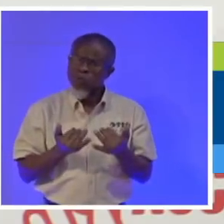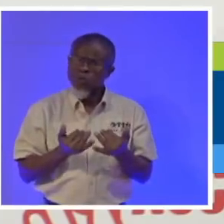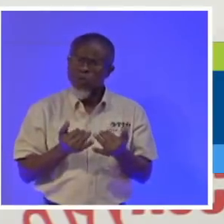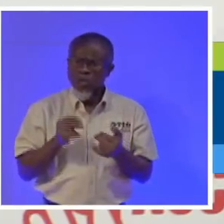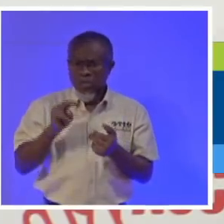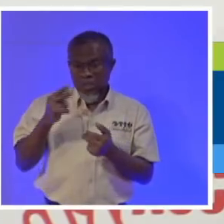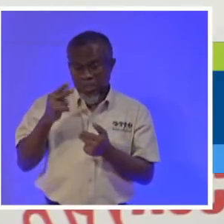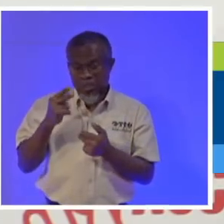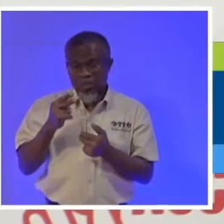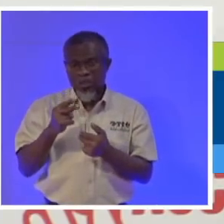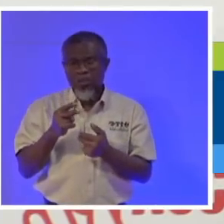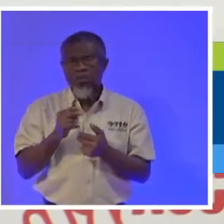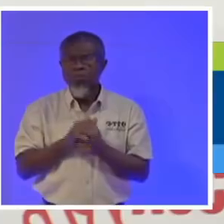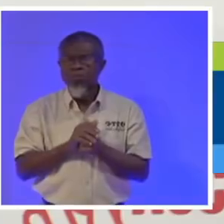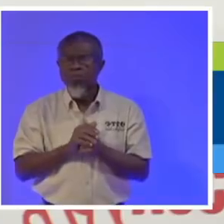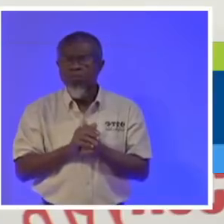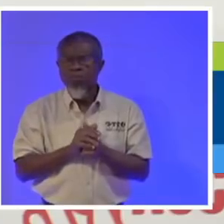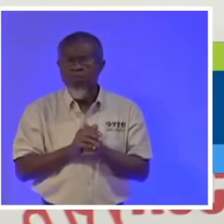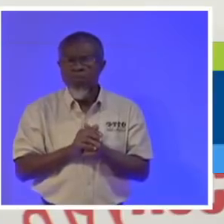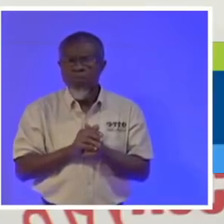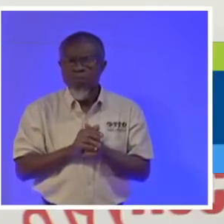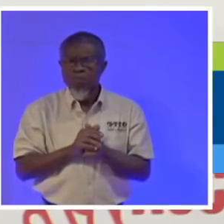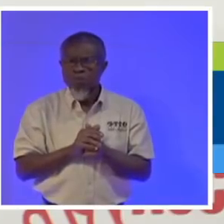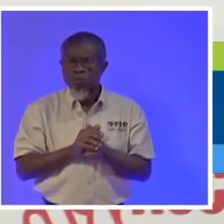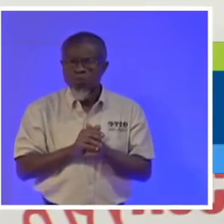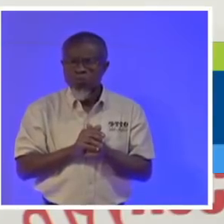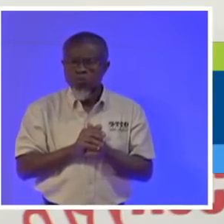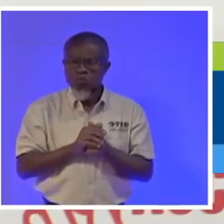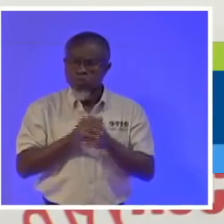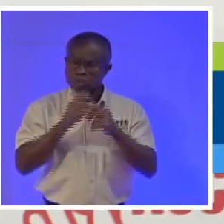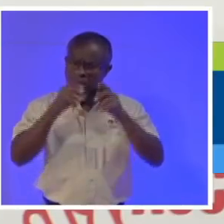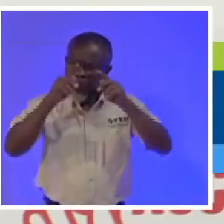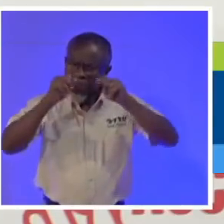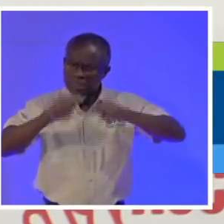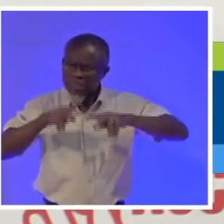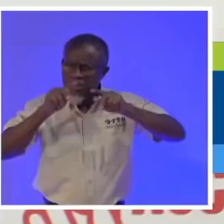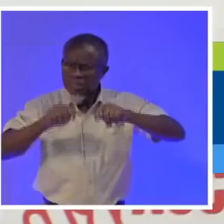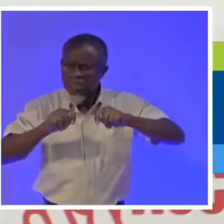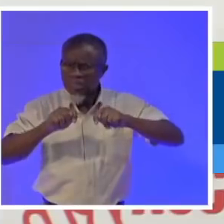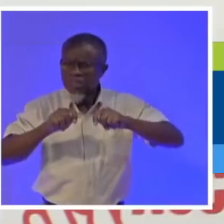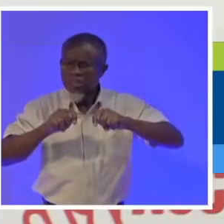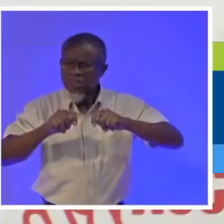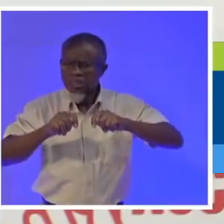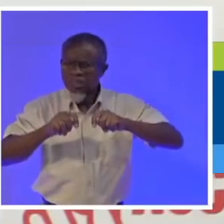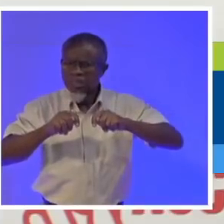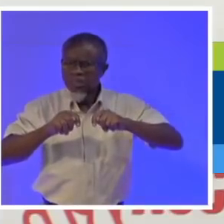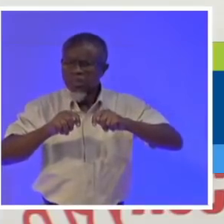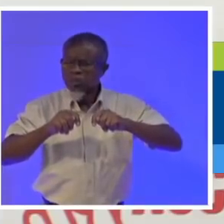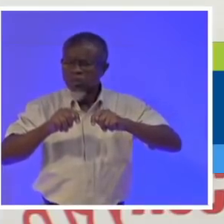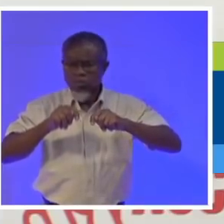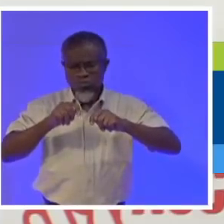not to utilize it for out-testing, as in testing to release individuals from isolation.